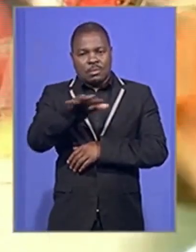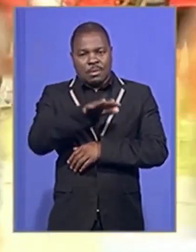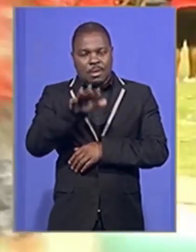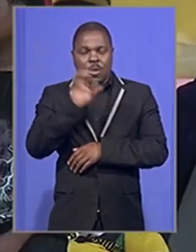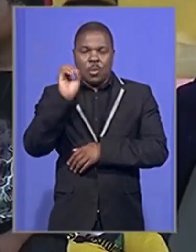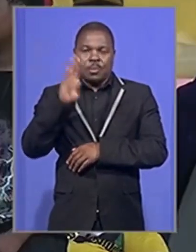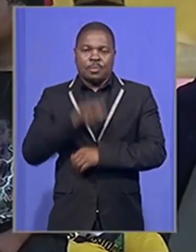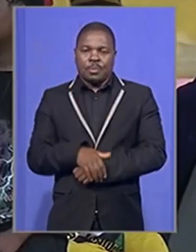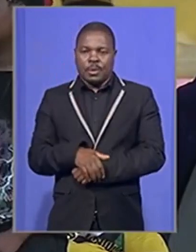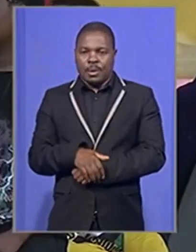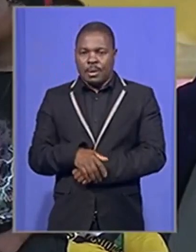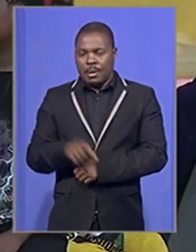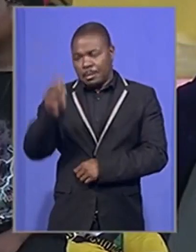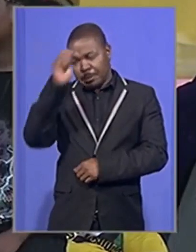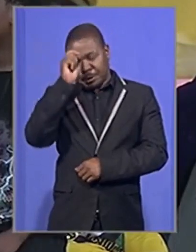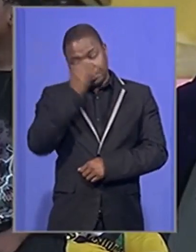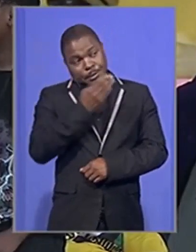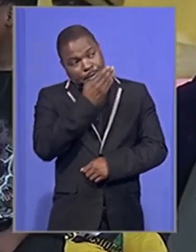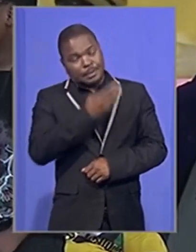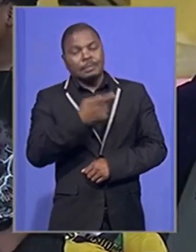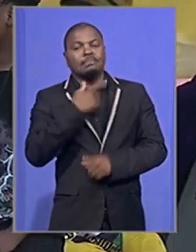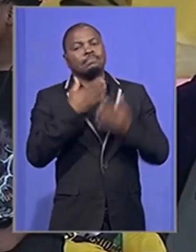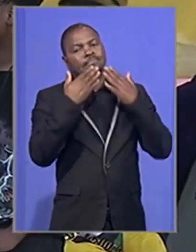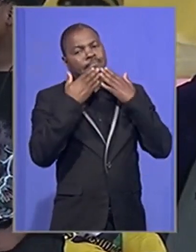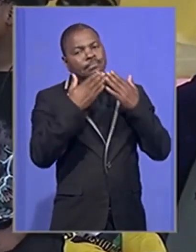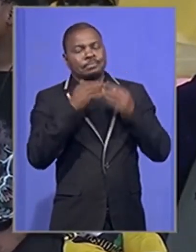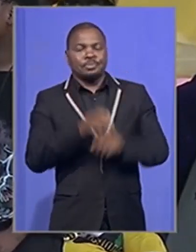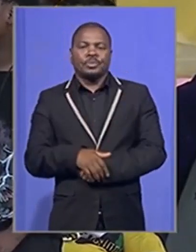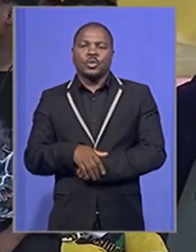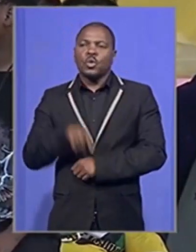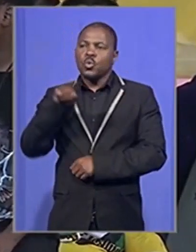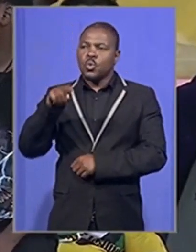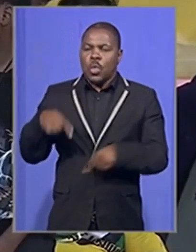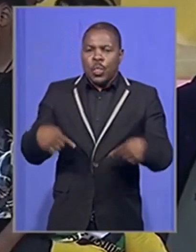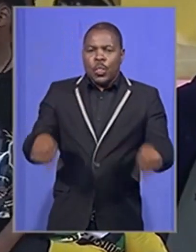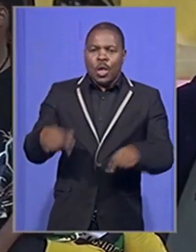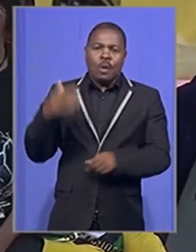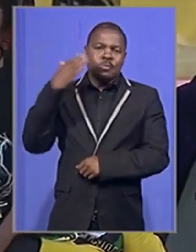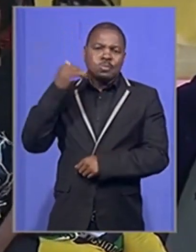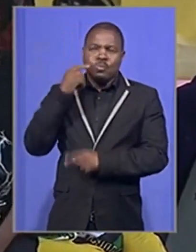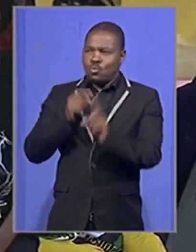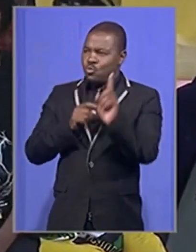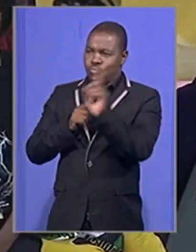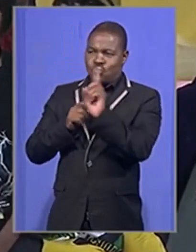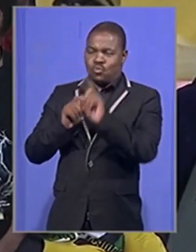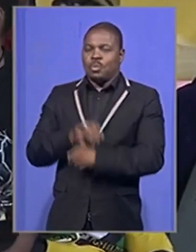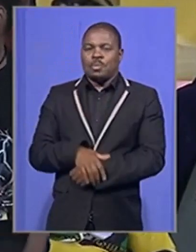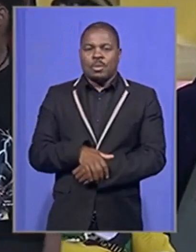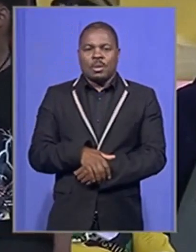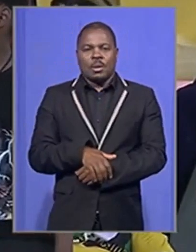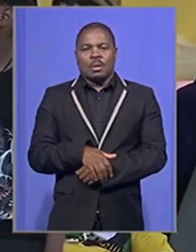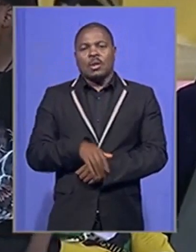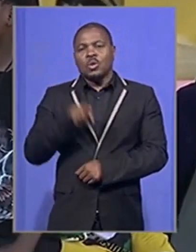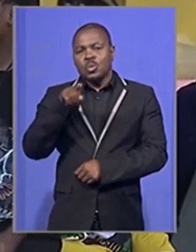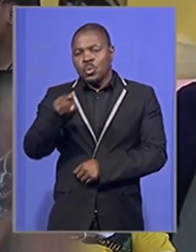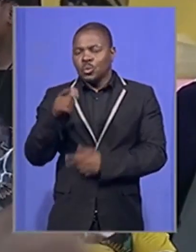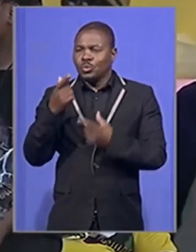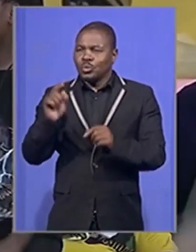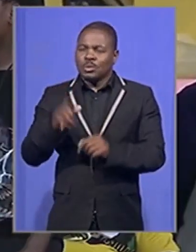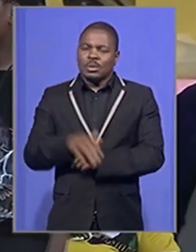leboha bashimane le dule le tile le ska tshaba makgowa a ona e tshwanetseng hore le